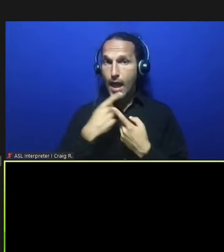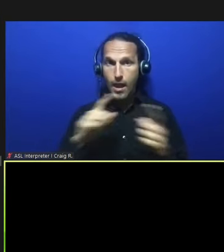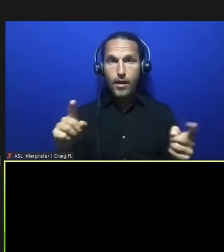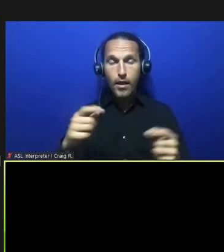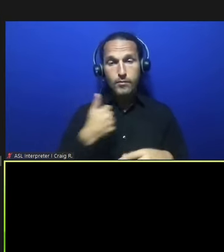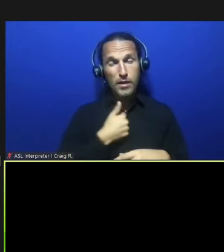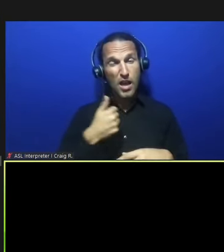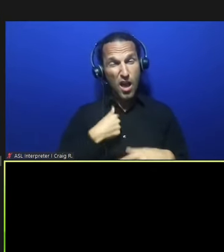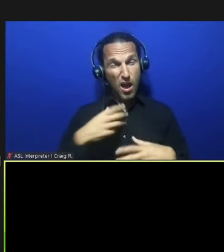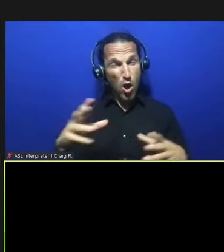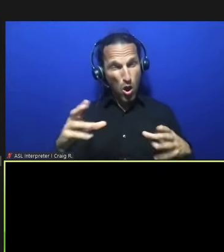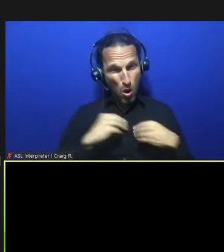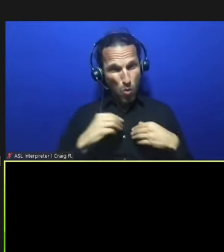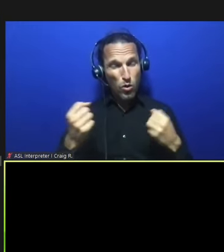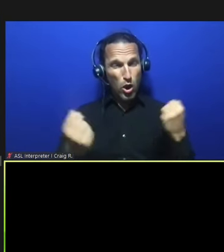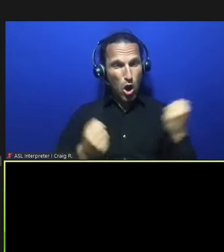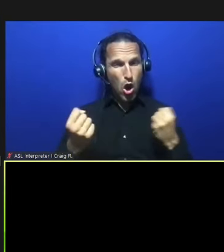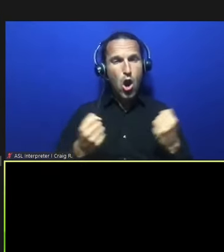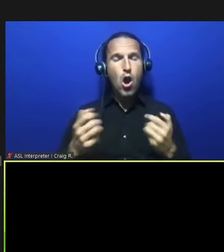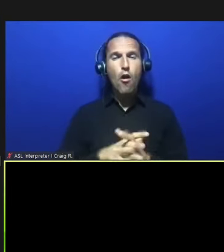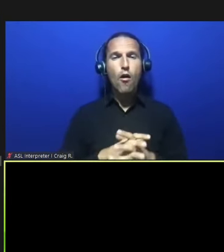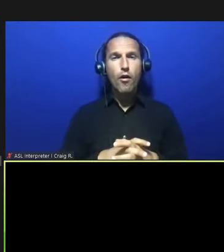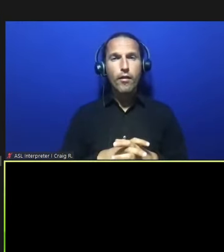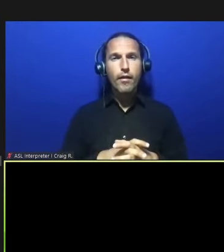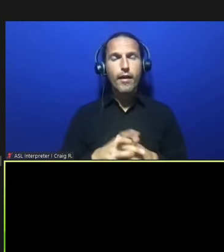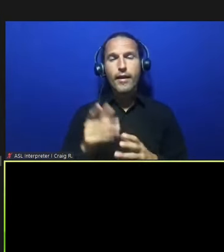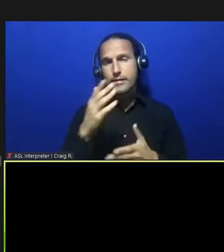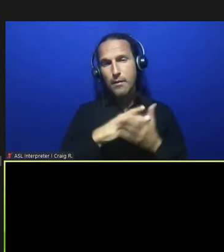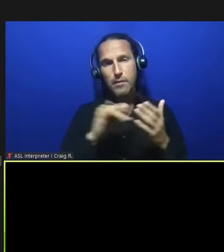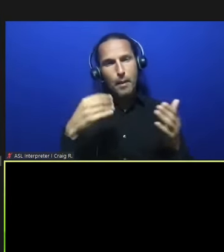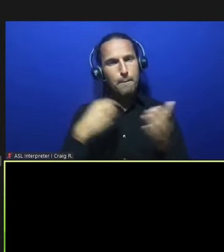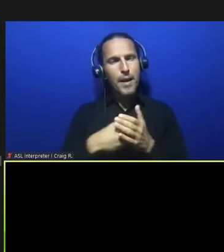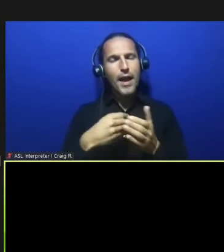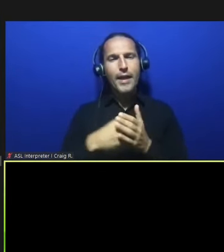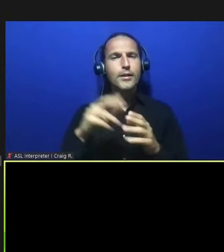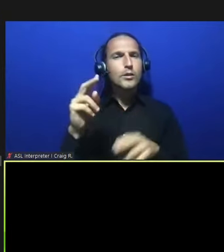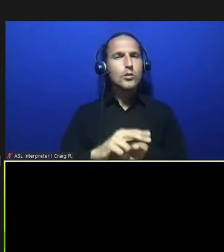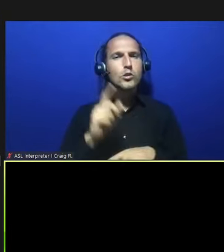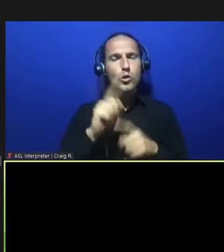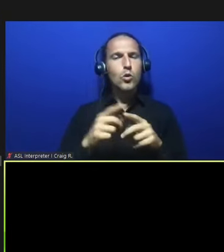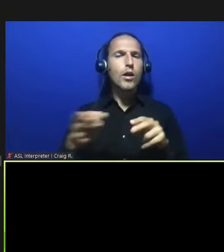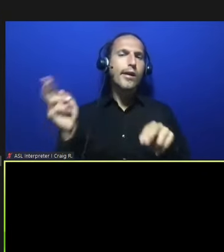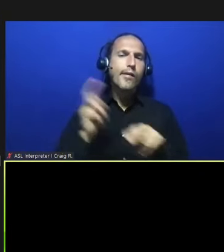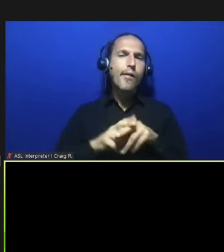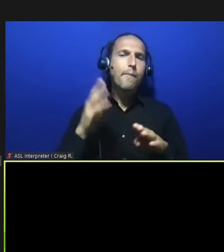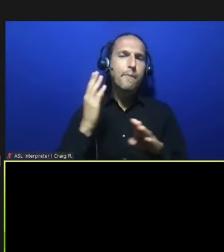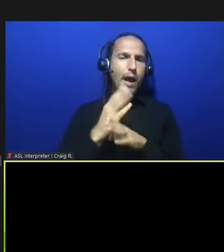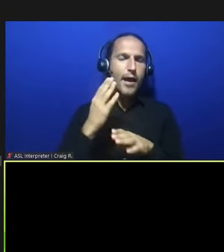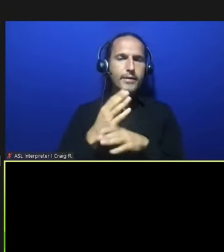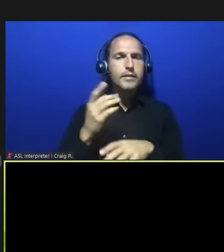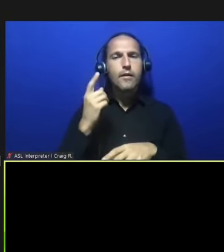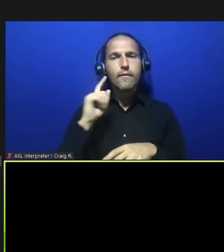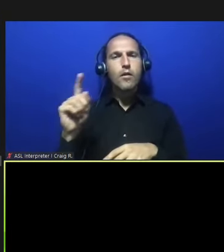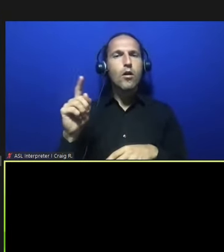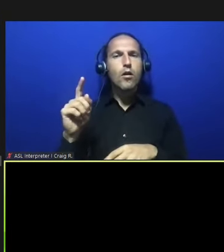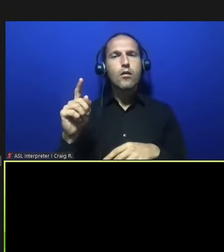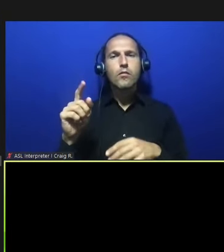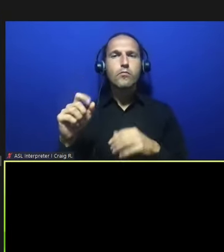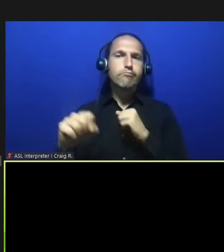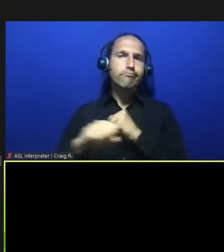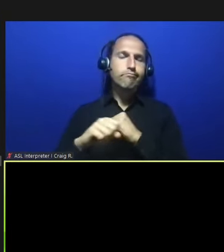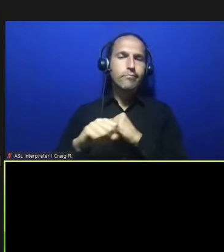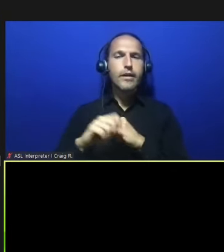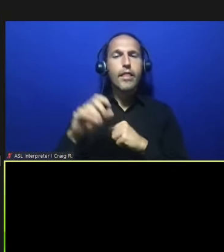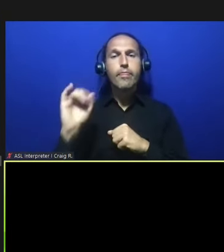car owner. I think that some of that money could be used to increase buses and maybe get buses a PR campaign